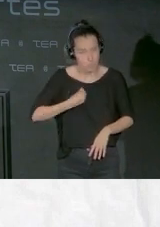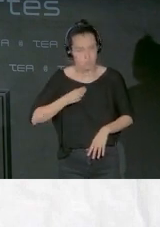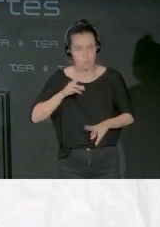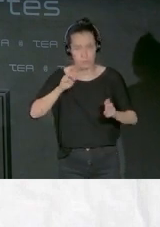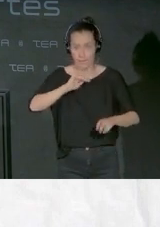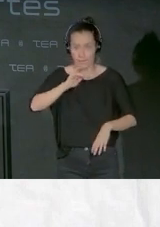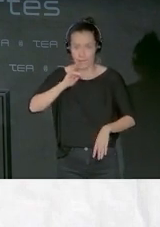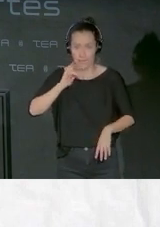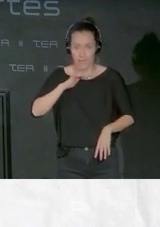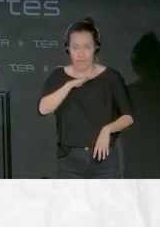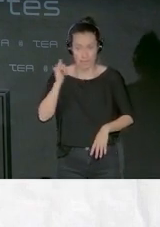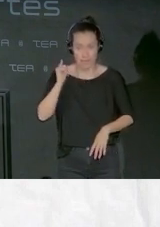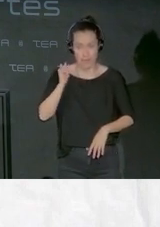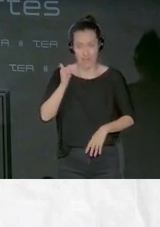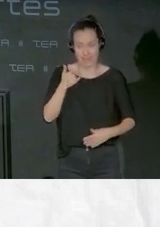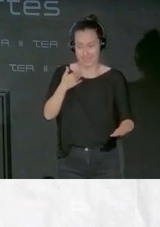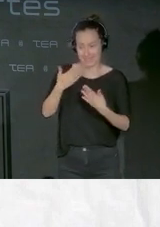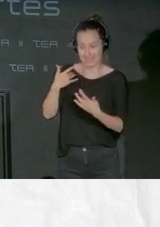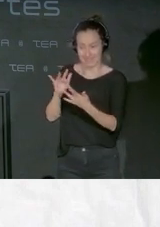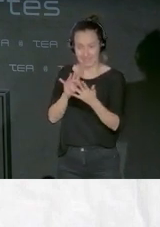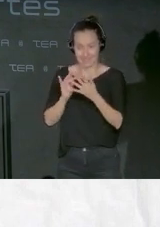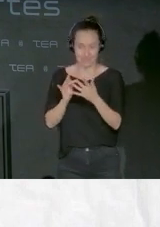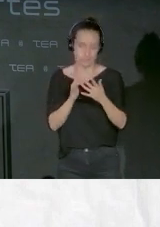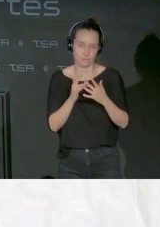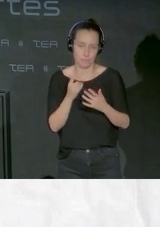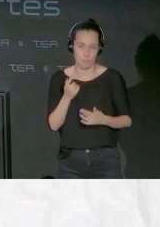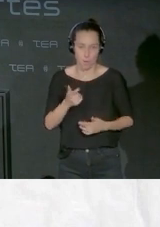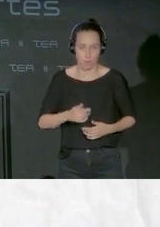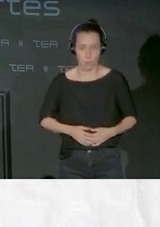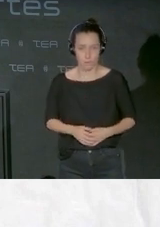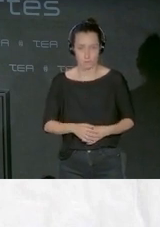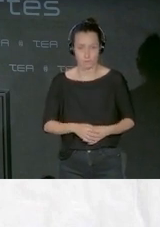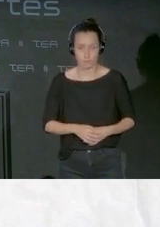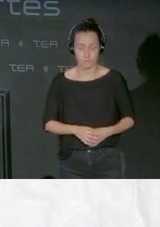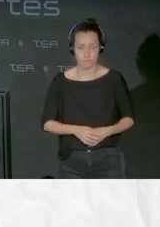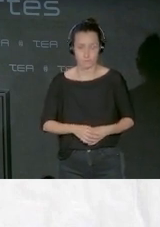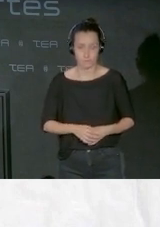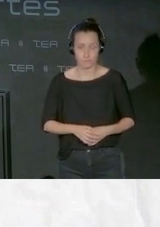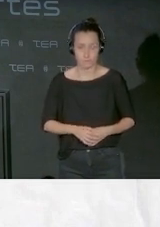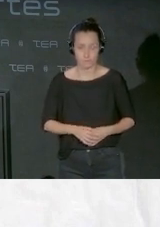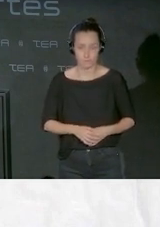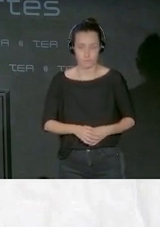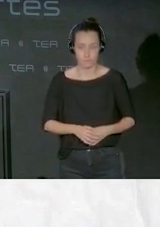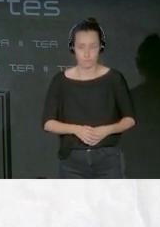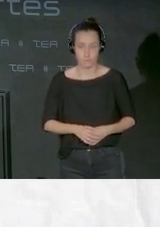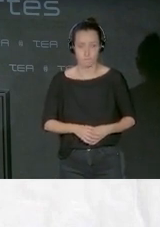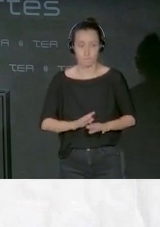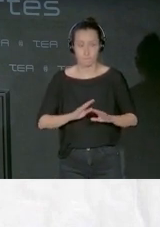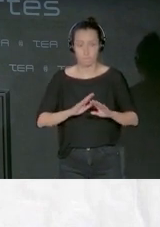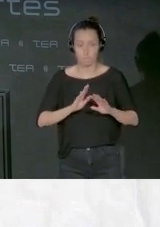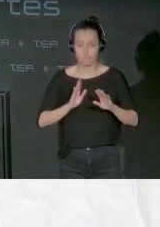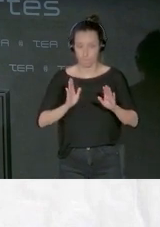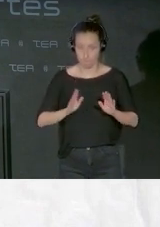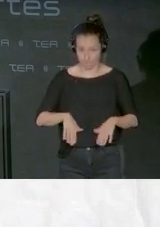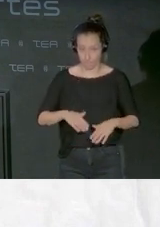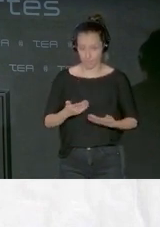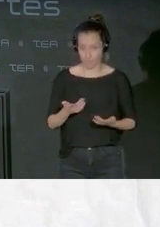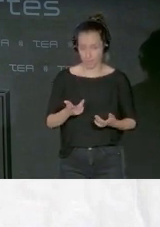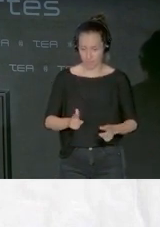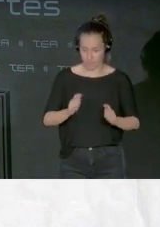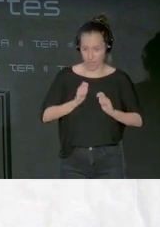sector partnership that looks at reskilling and upskilling for the digital market. And again, the video game sector